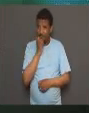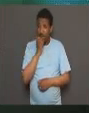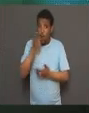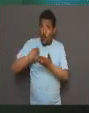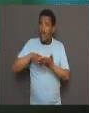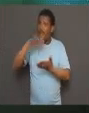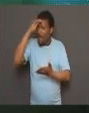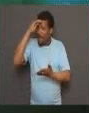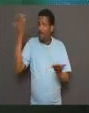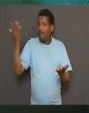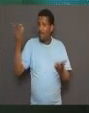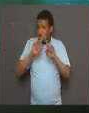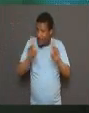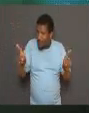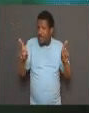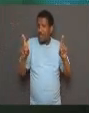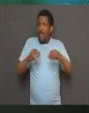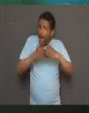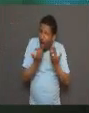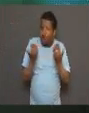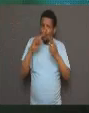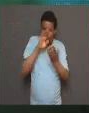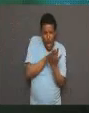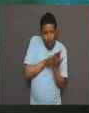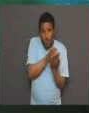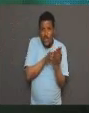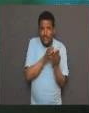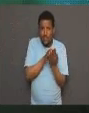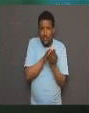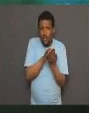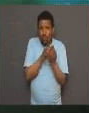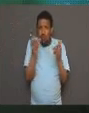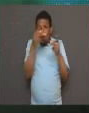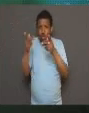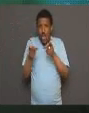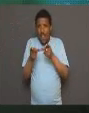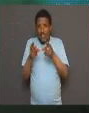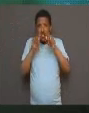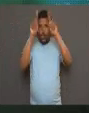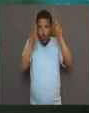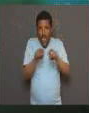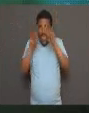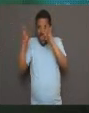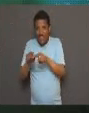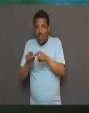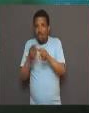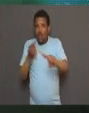learned specifically how to calculate proportional squares from